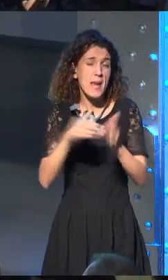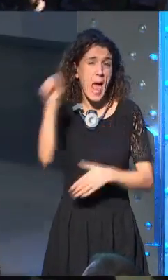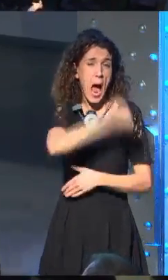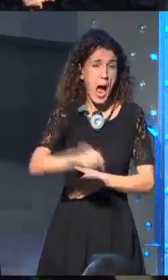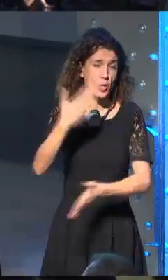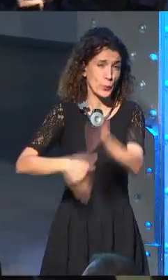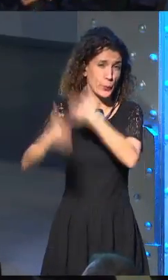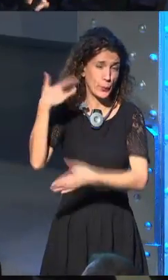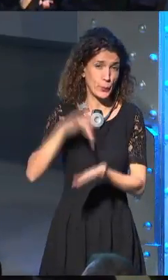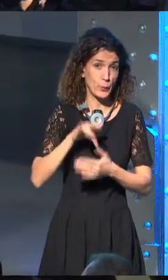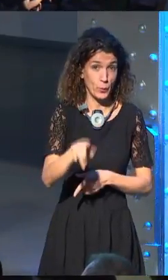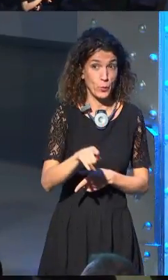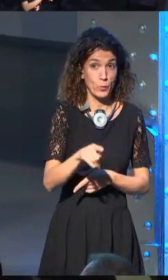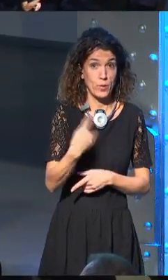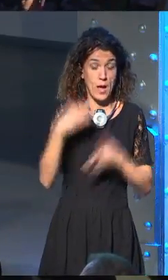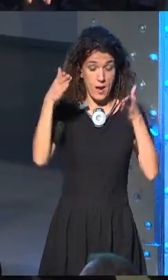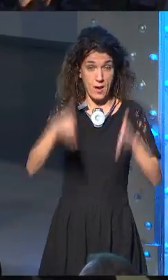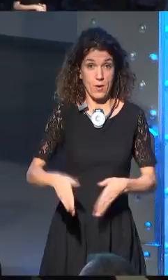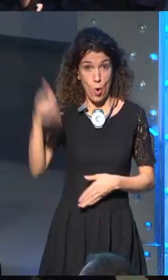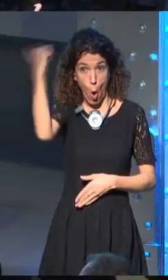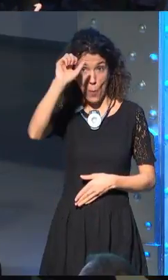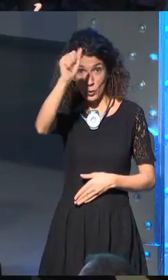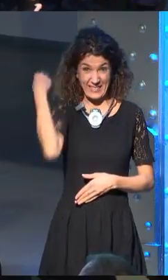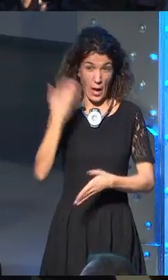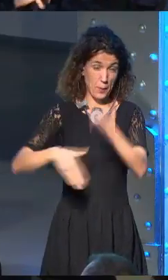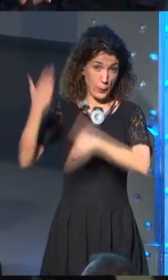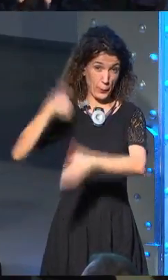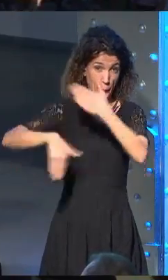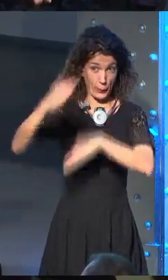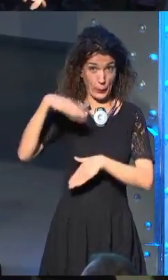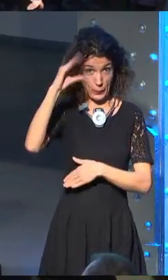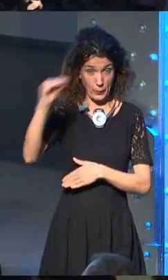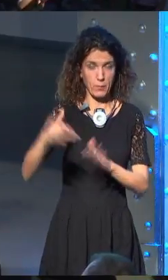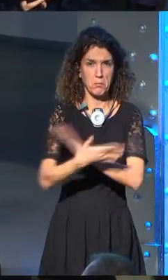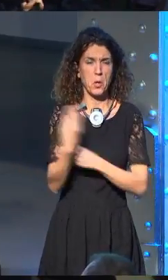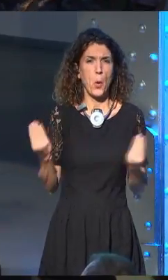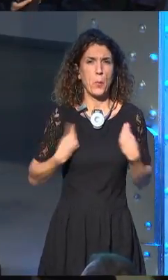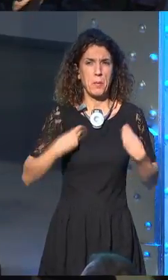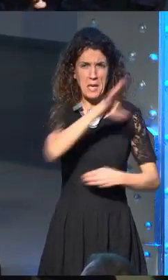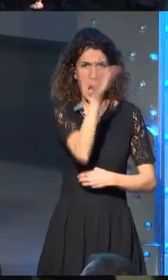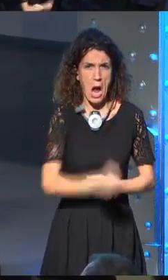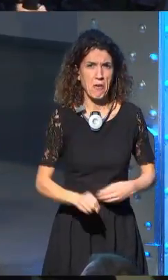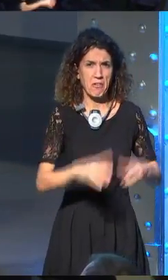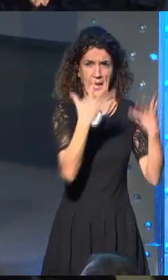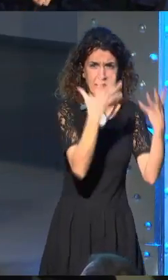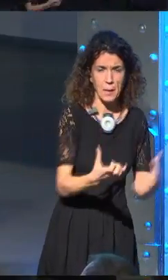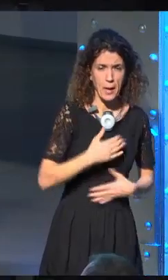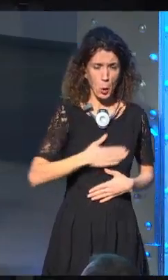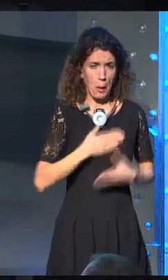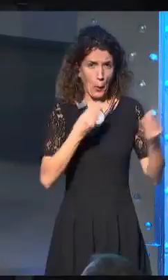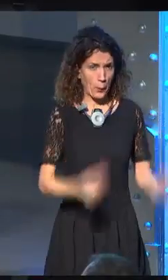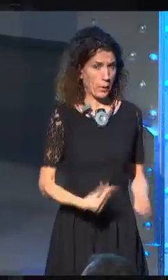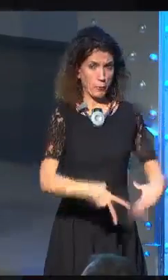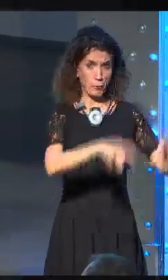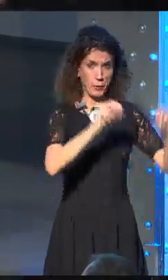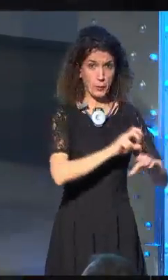that about 135,000 years, one member of our species, Homo sapiens, decided that it was enough of living